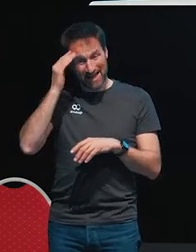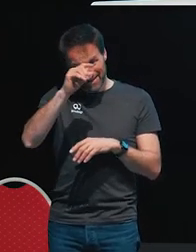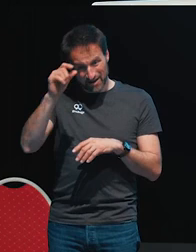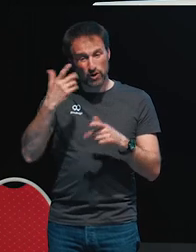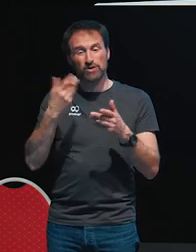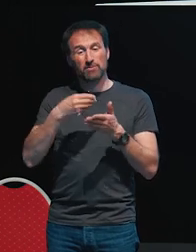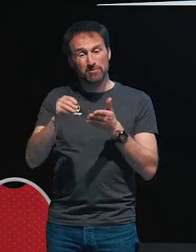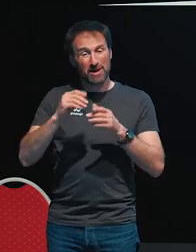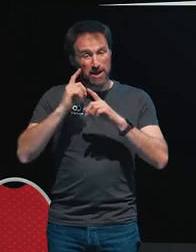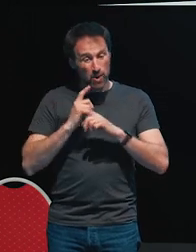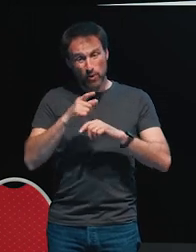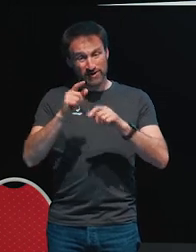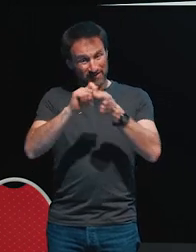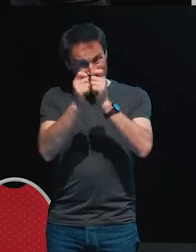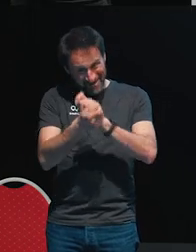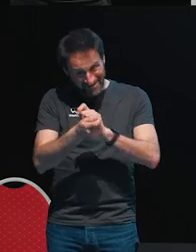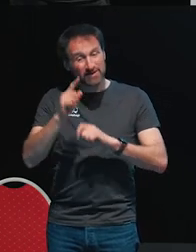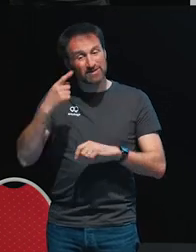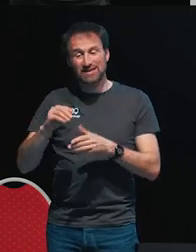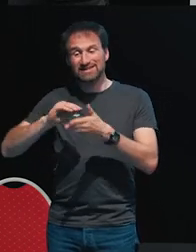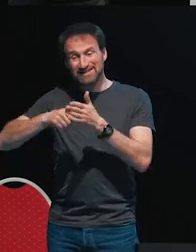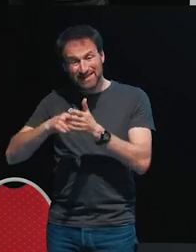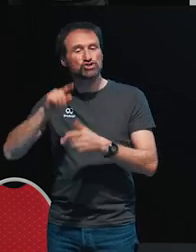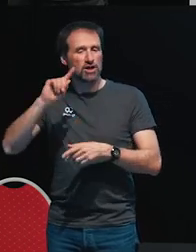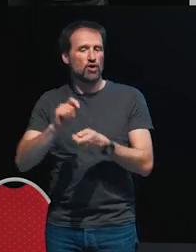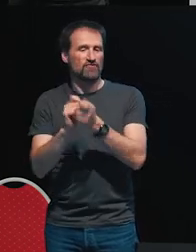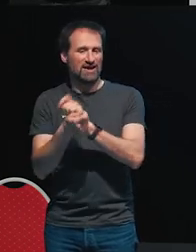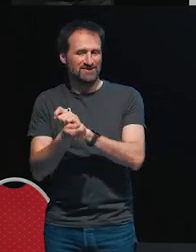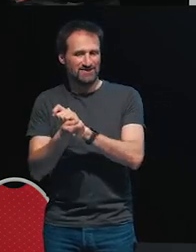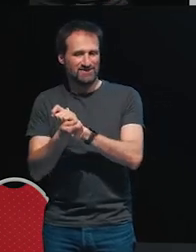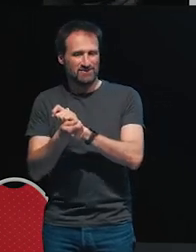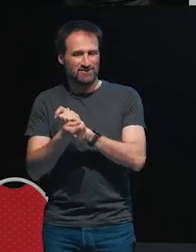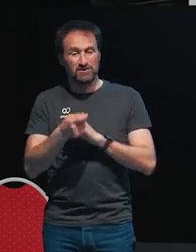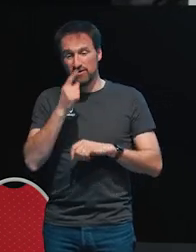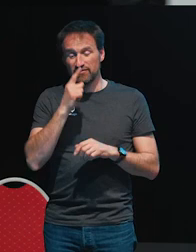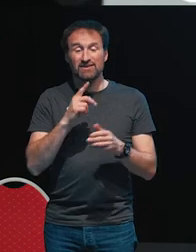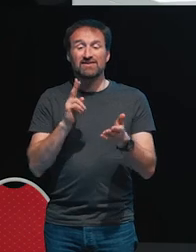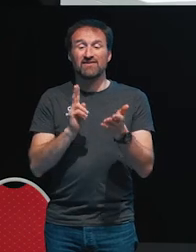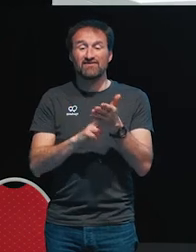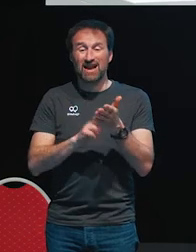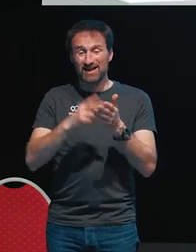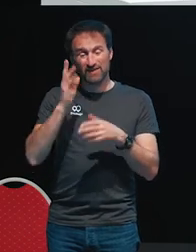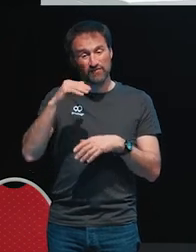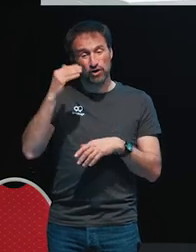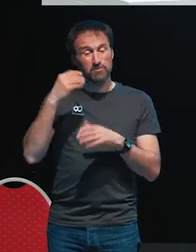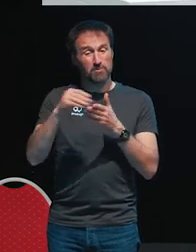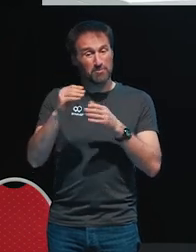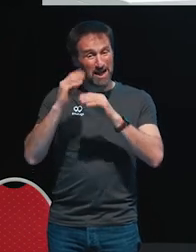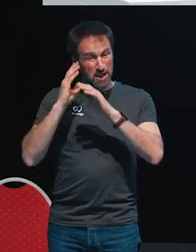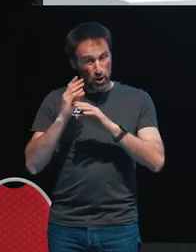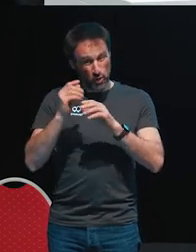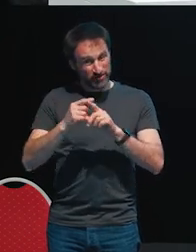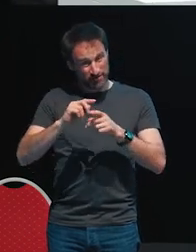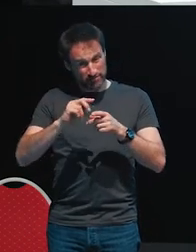the contents of a JSON Web Token, the signature will tell you that it's not valid anymore. So JSON Web Tokens can